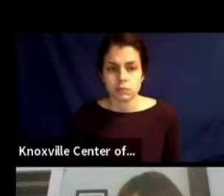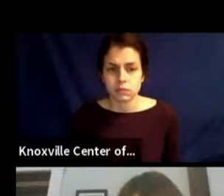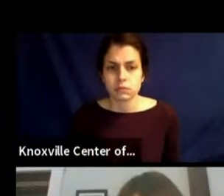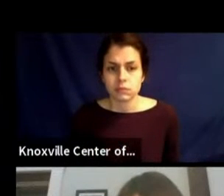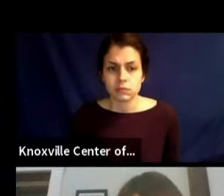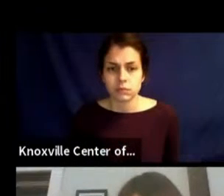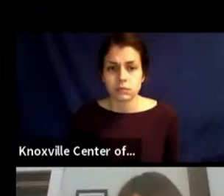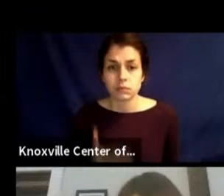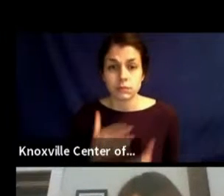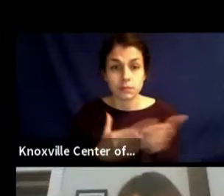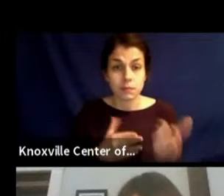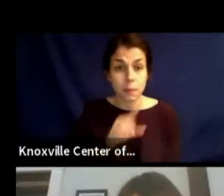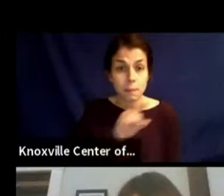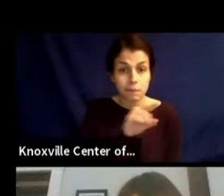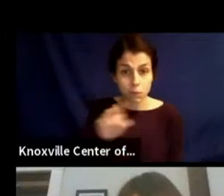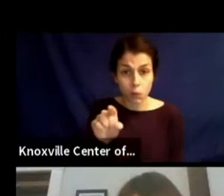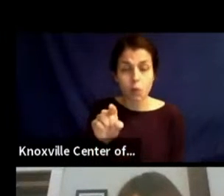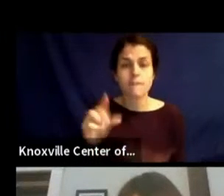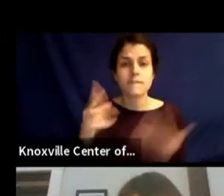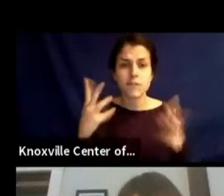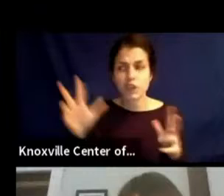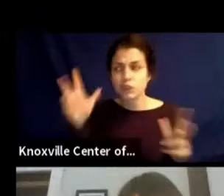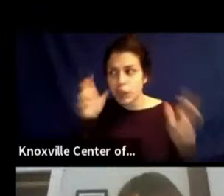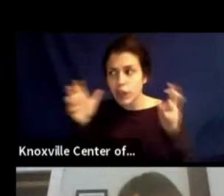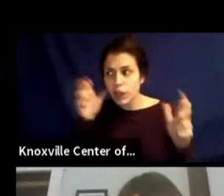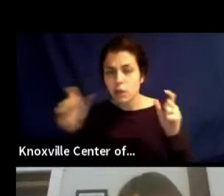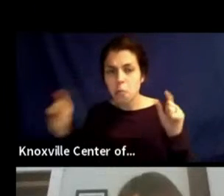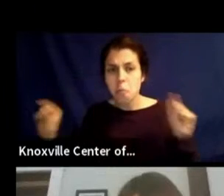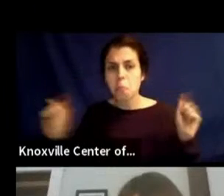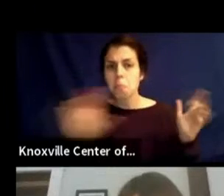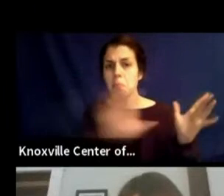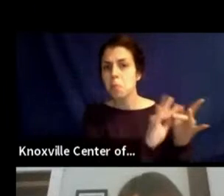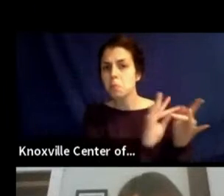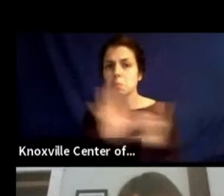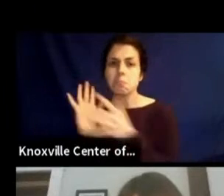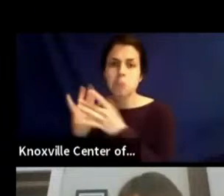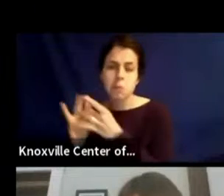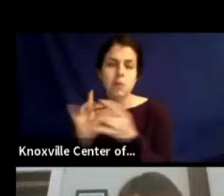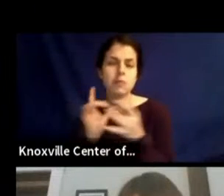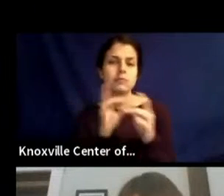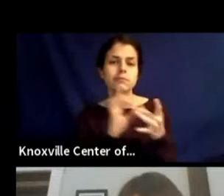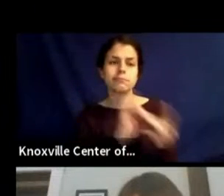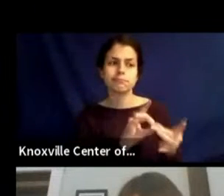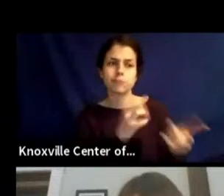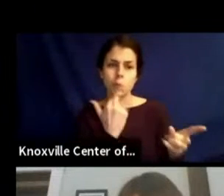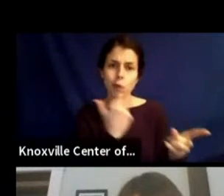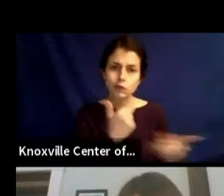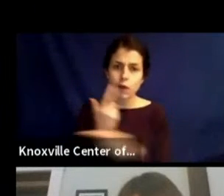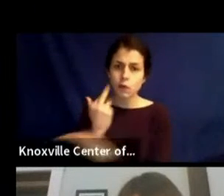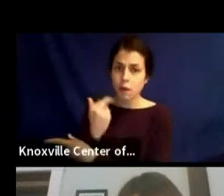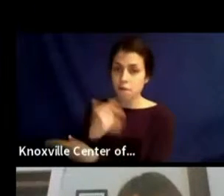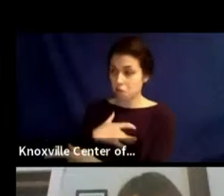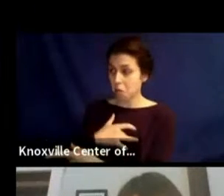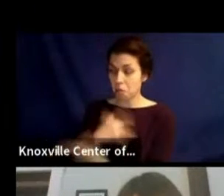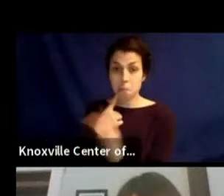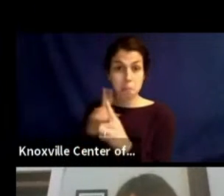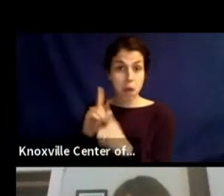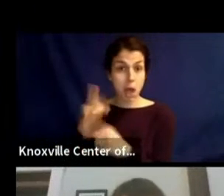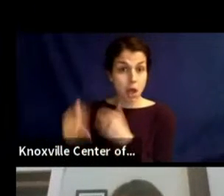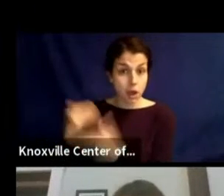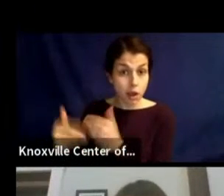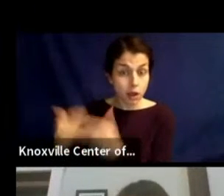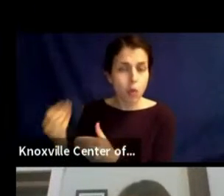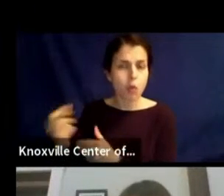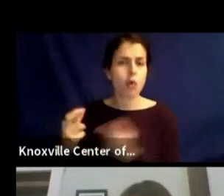the restaurant community. Do we sense that this is accepted, it's working? Are there difficulties with